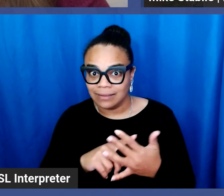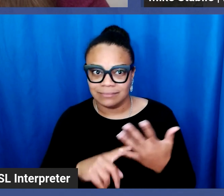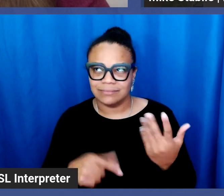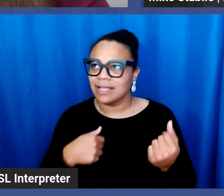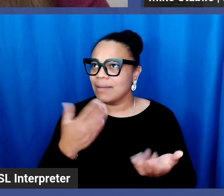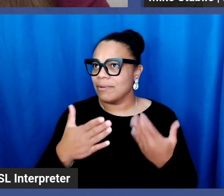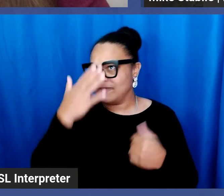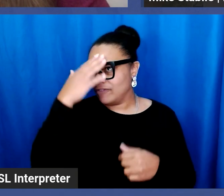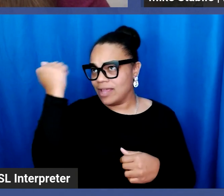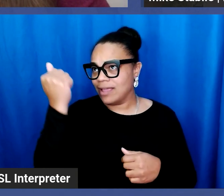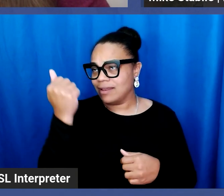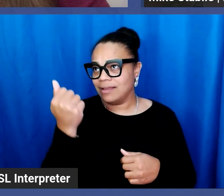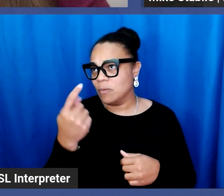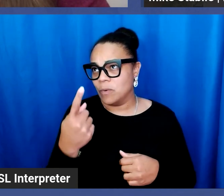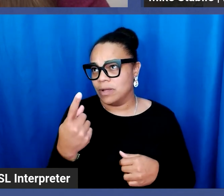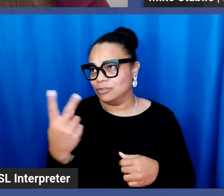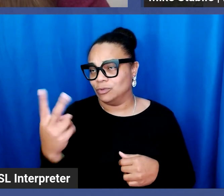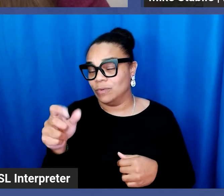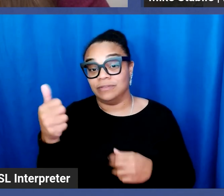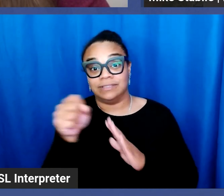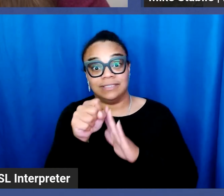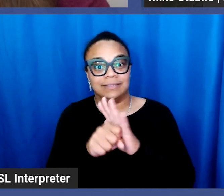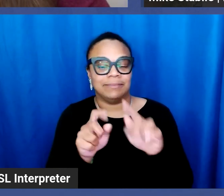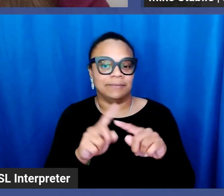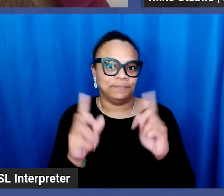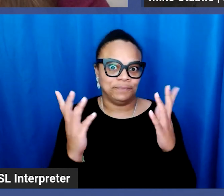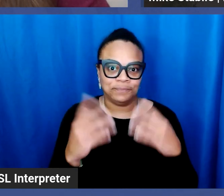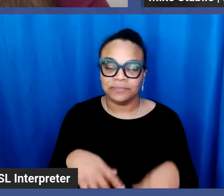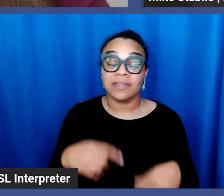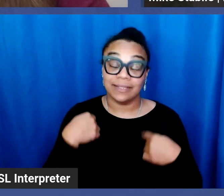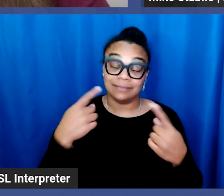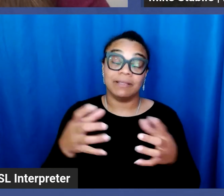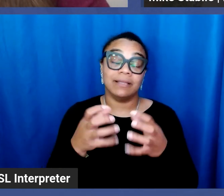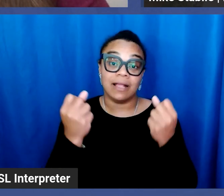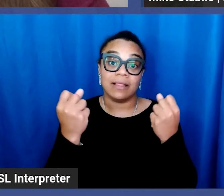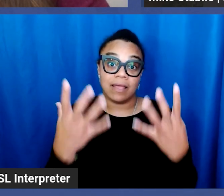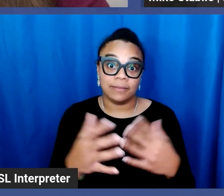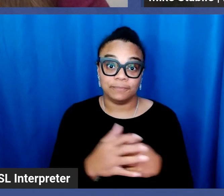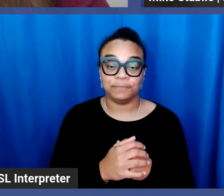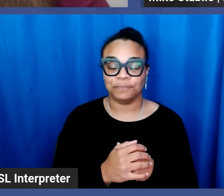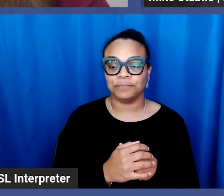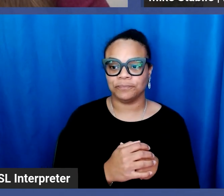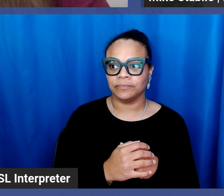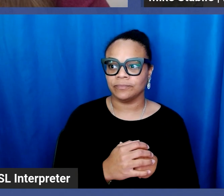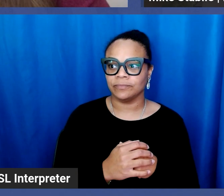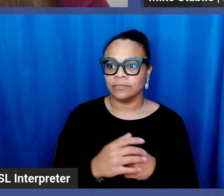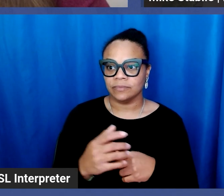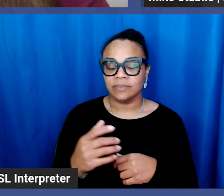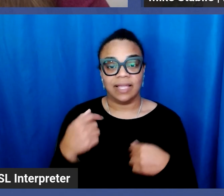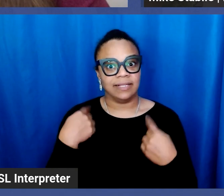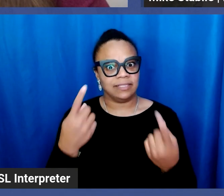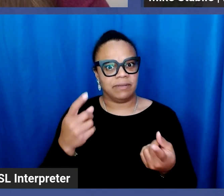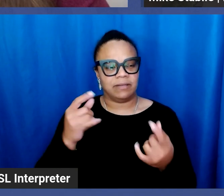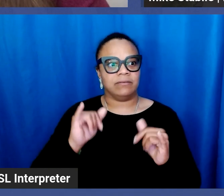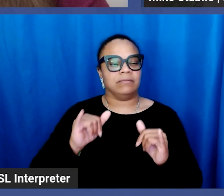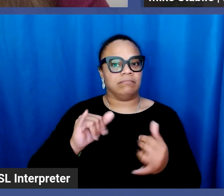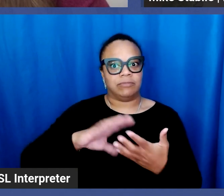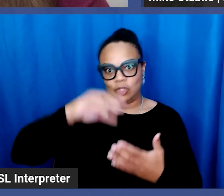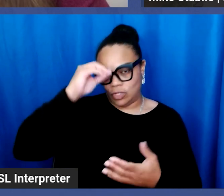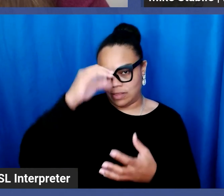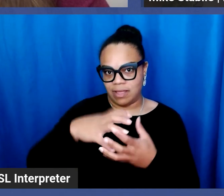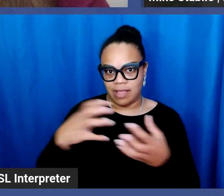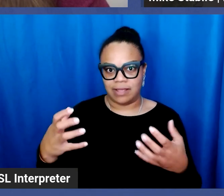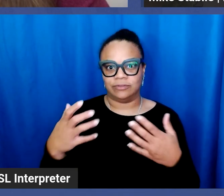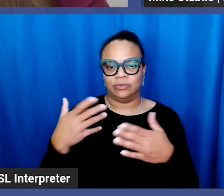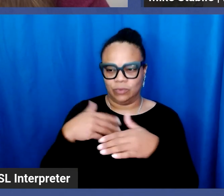I'm probably forgetting one or two, but it's been a lot, and it's really been illuminating, right? To go in and have